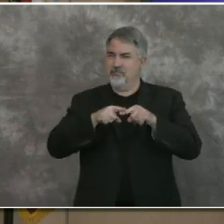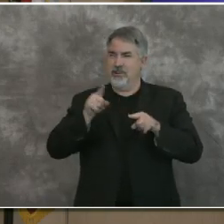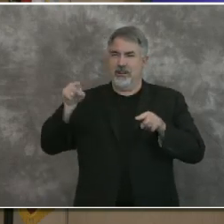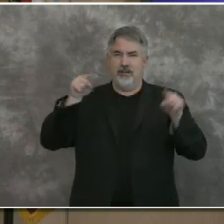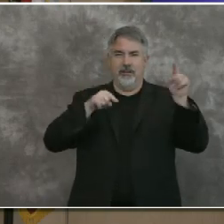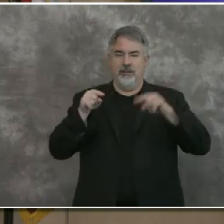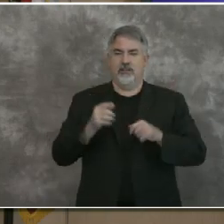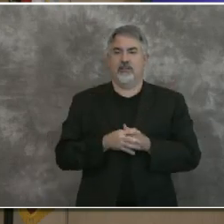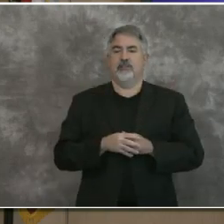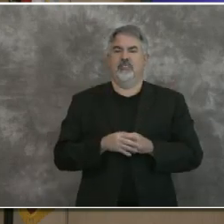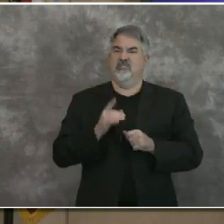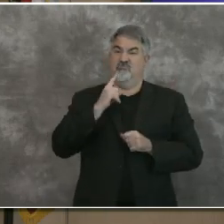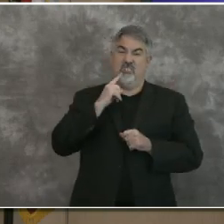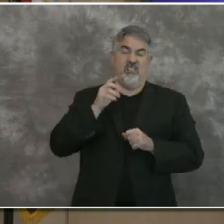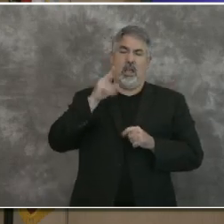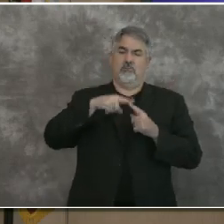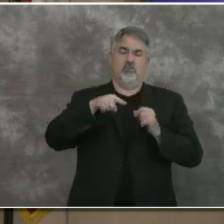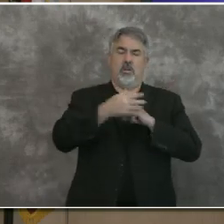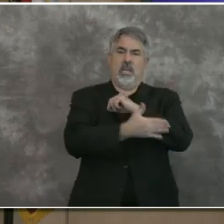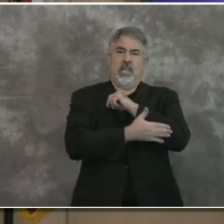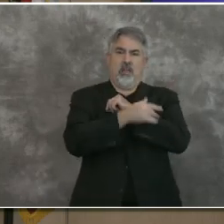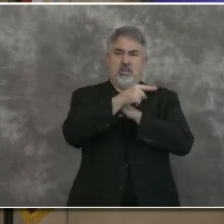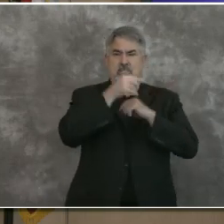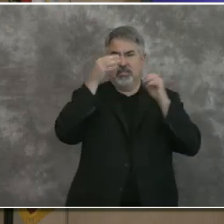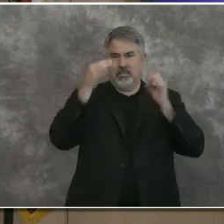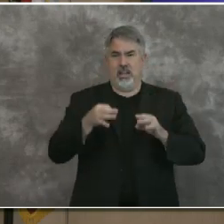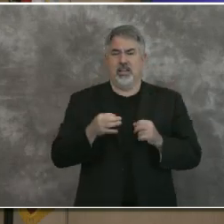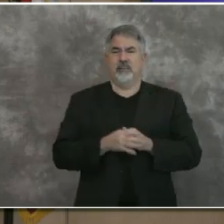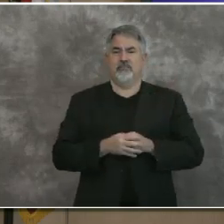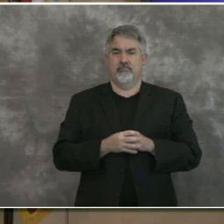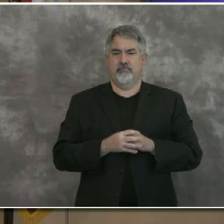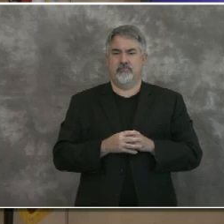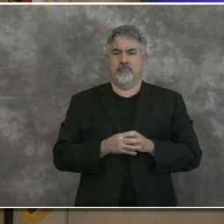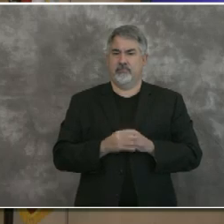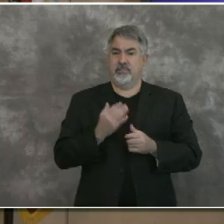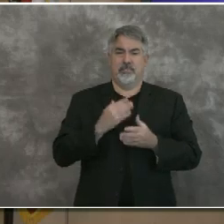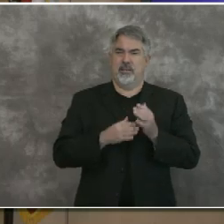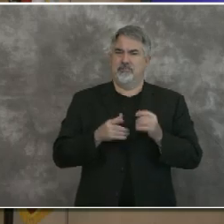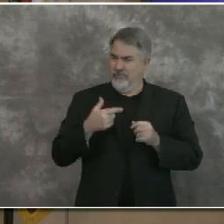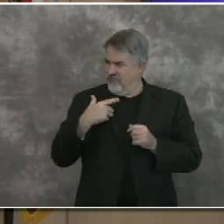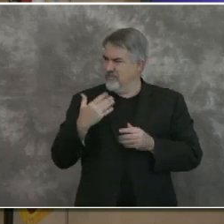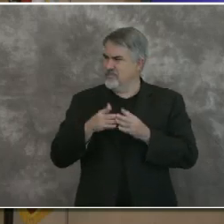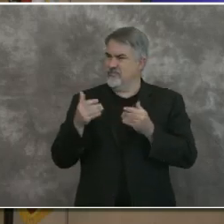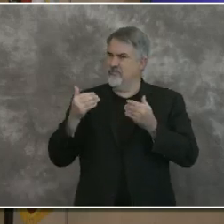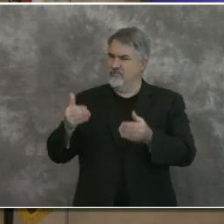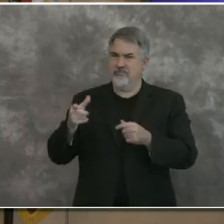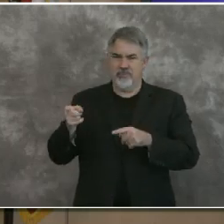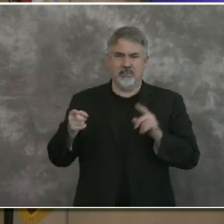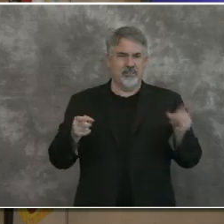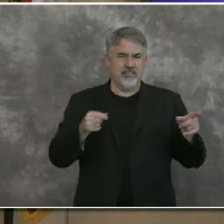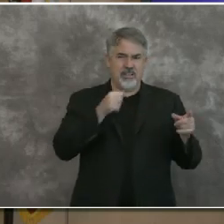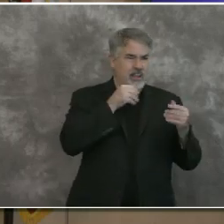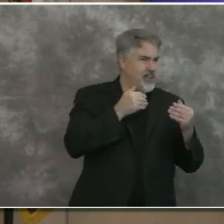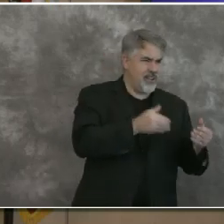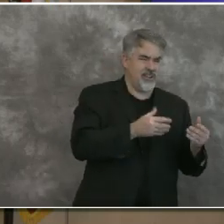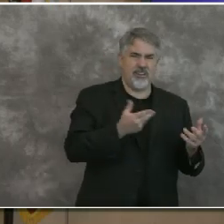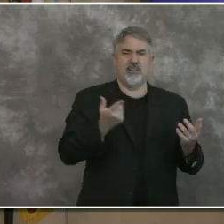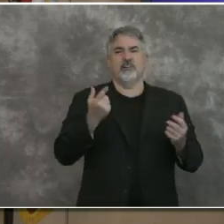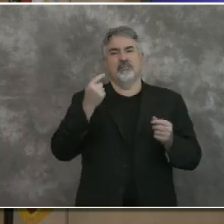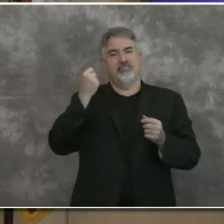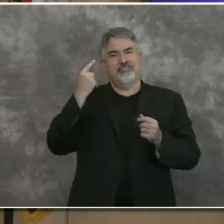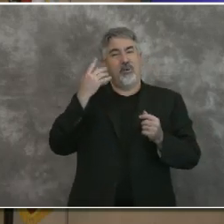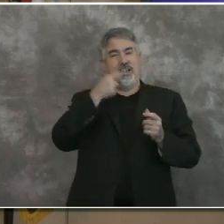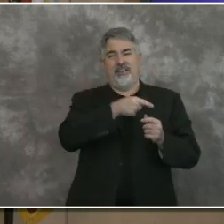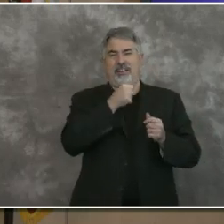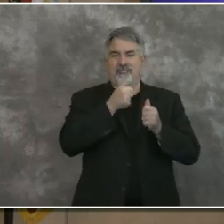facts and numbers and conditions on the ground do not warrant that. There are a handful of counties that meet the threshold to move much faster than the